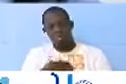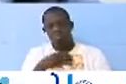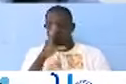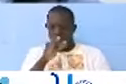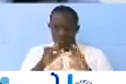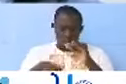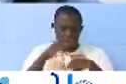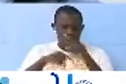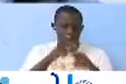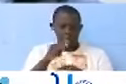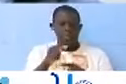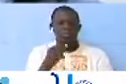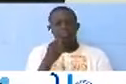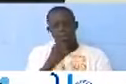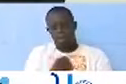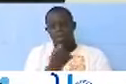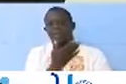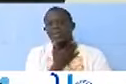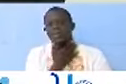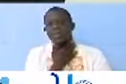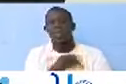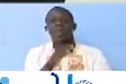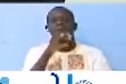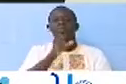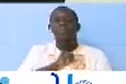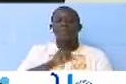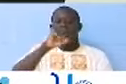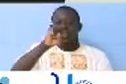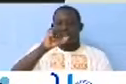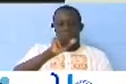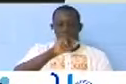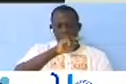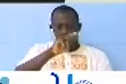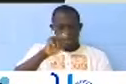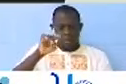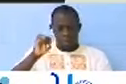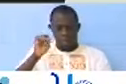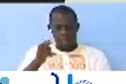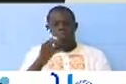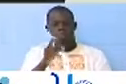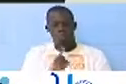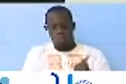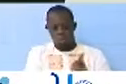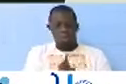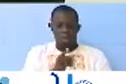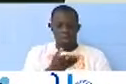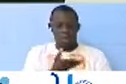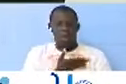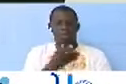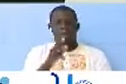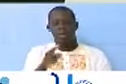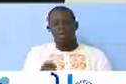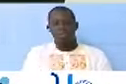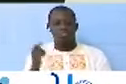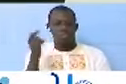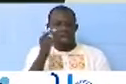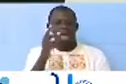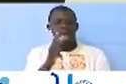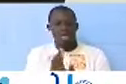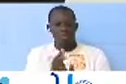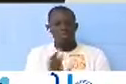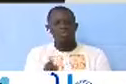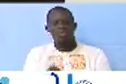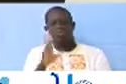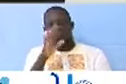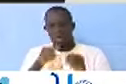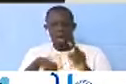easier Mr. Sanneh, we've heard evidence that usually what happens is that you are referring to the black black. Usually they